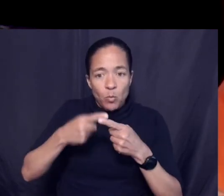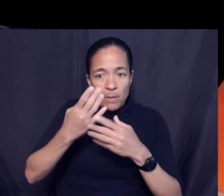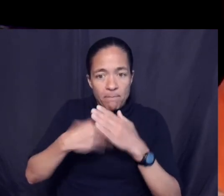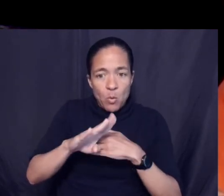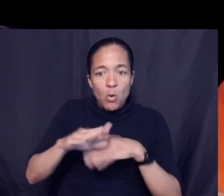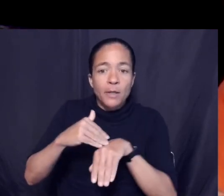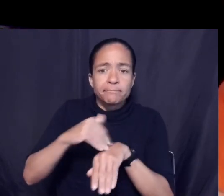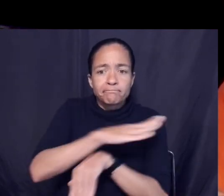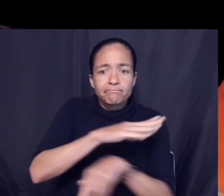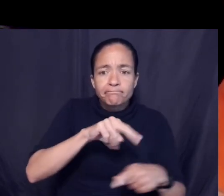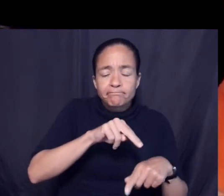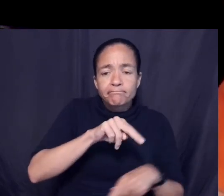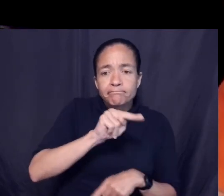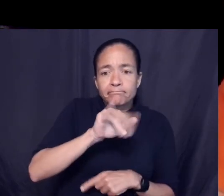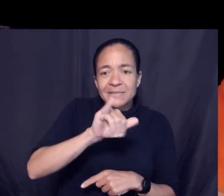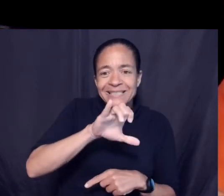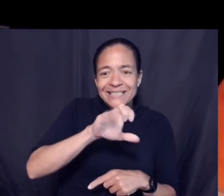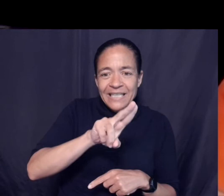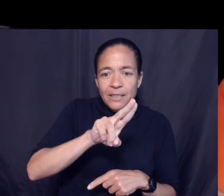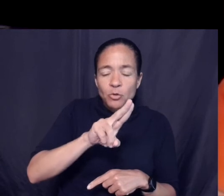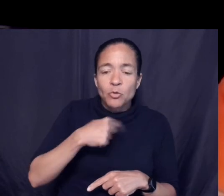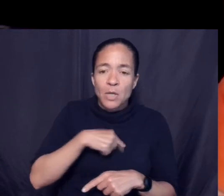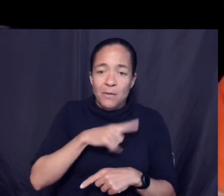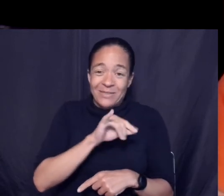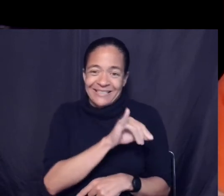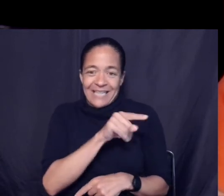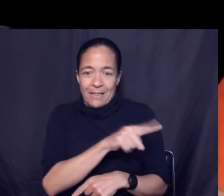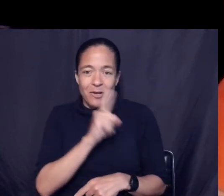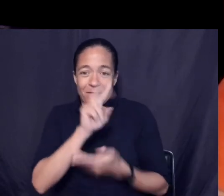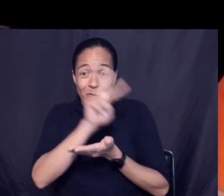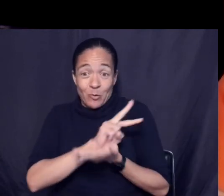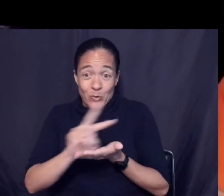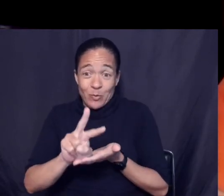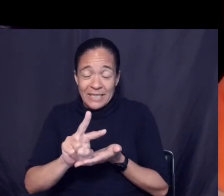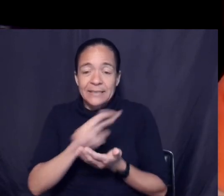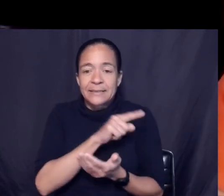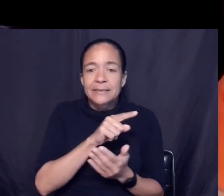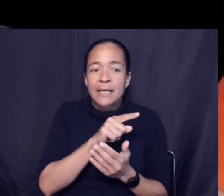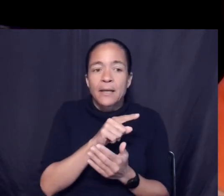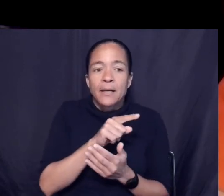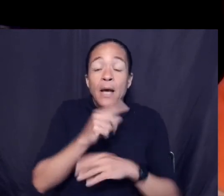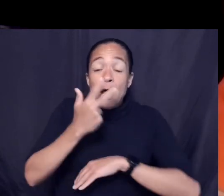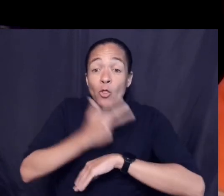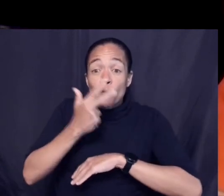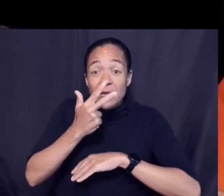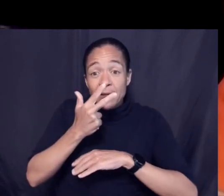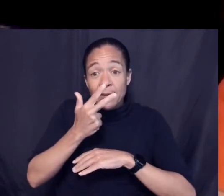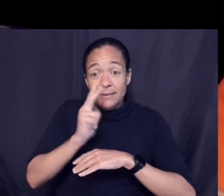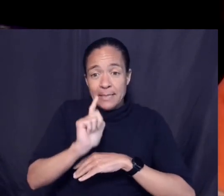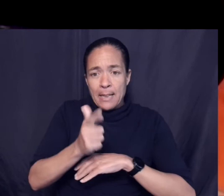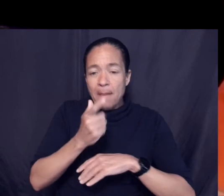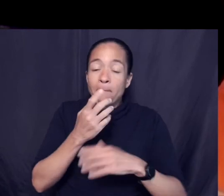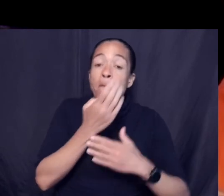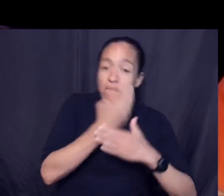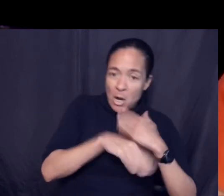She was sent to the NICU, where we stayed for the next 2 weeks. She was diagnosed only 3 days